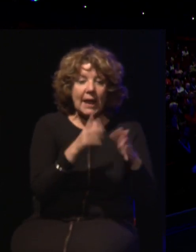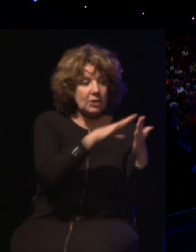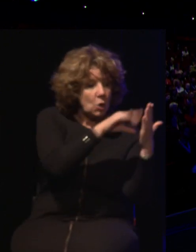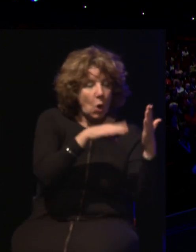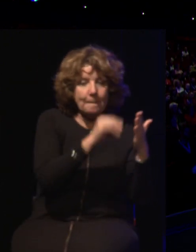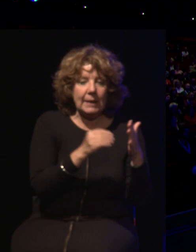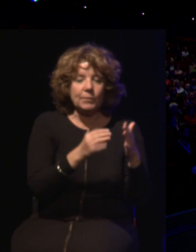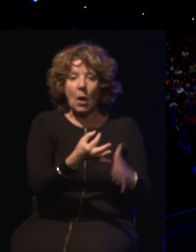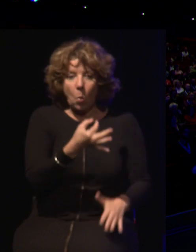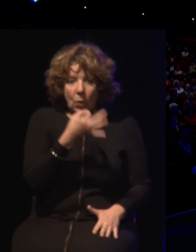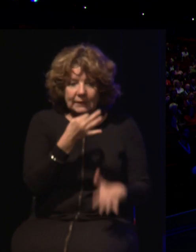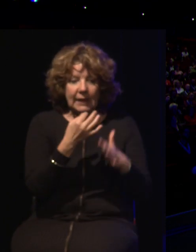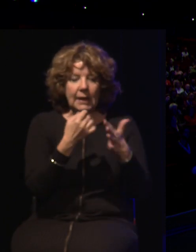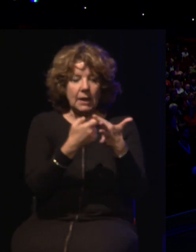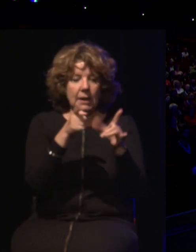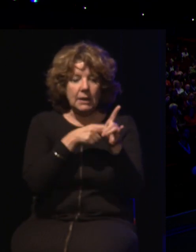kite and a brown falcon.